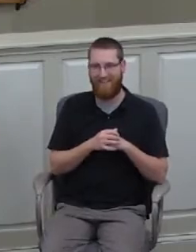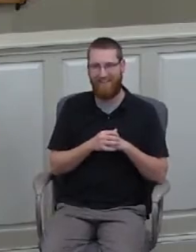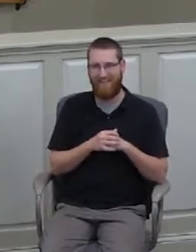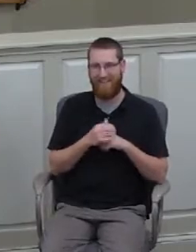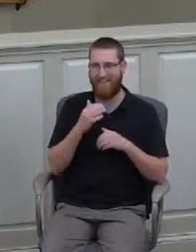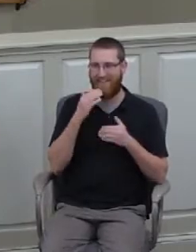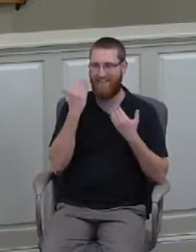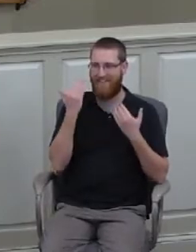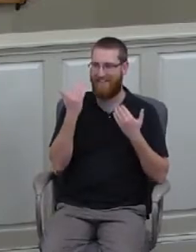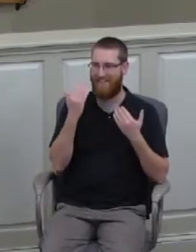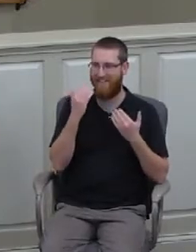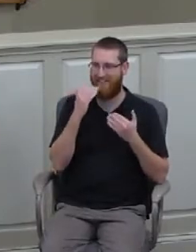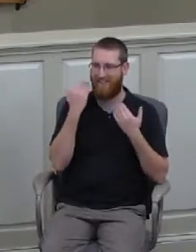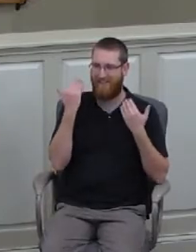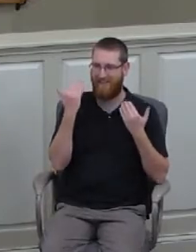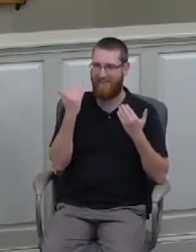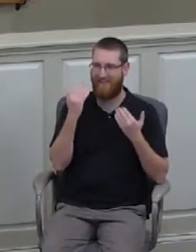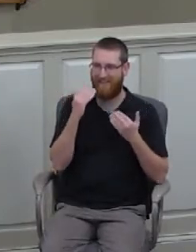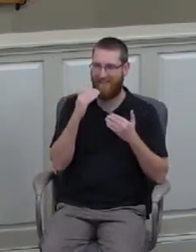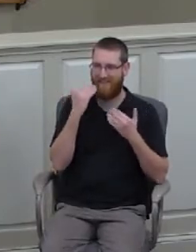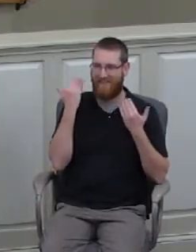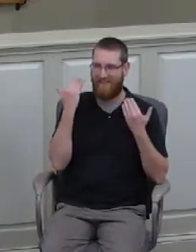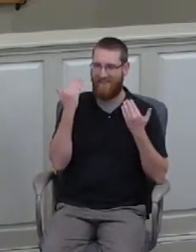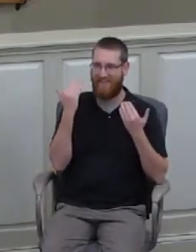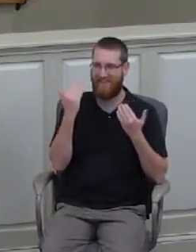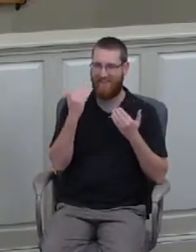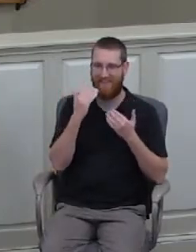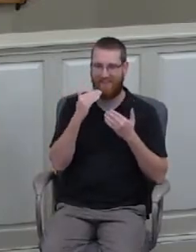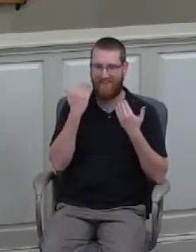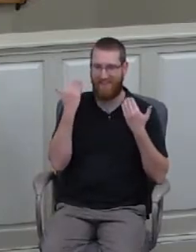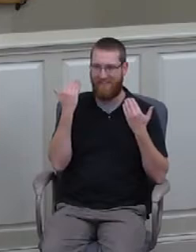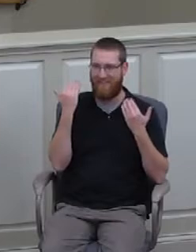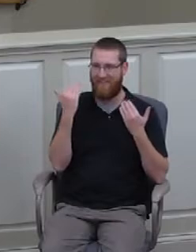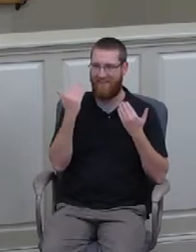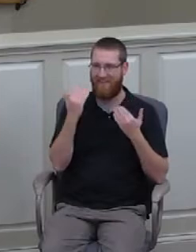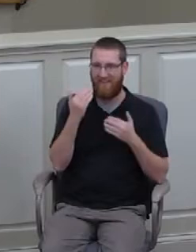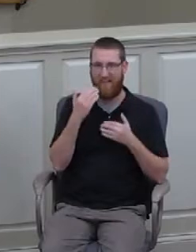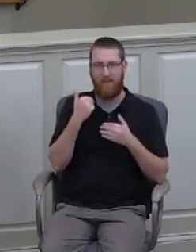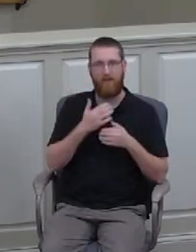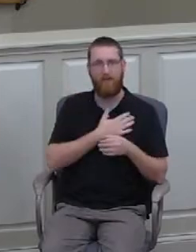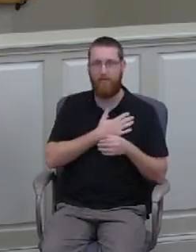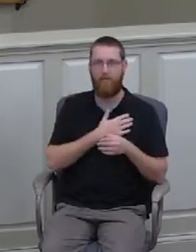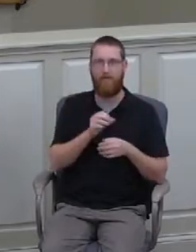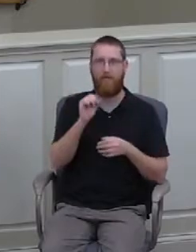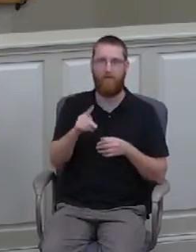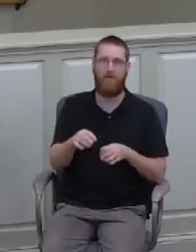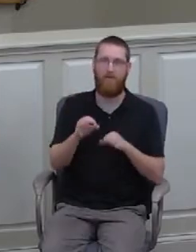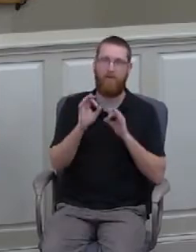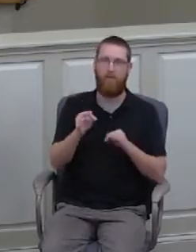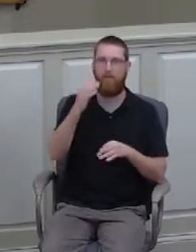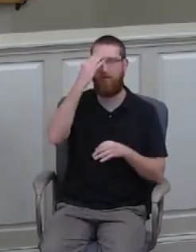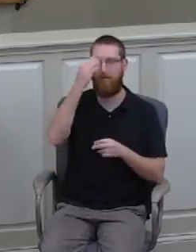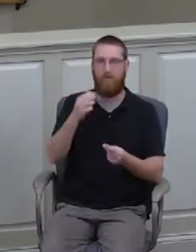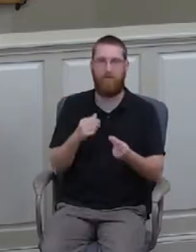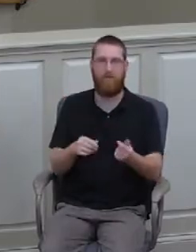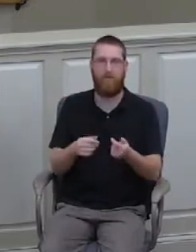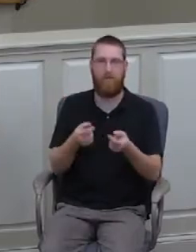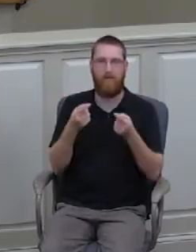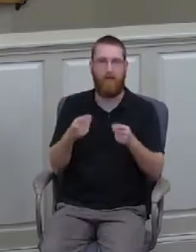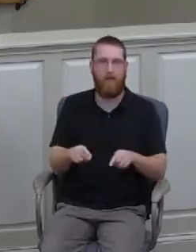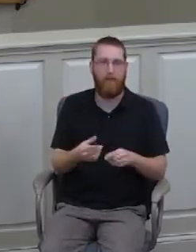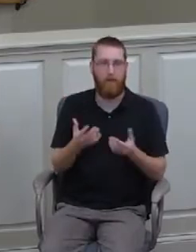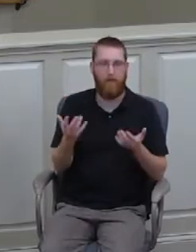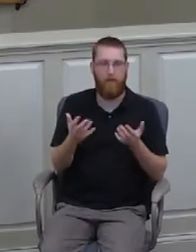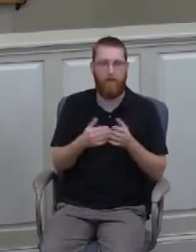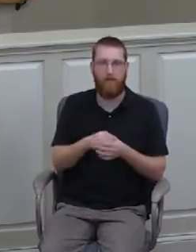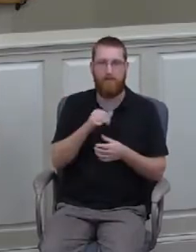You guys on the fire chief are y'all tough. And I was relieved to see that. I knew immediately what had happened. It's nothing that's